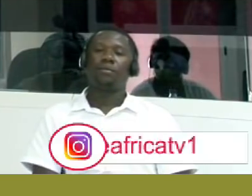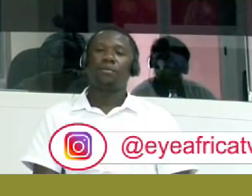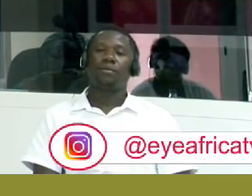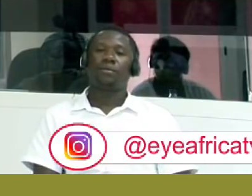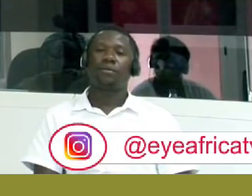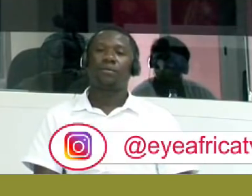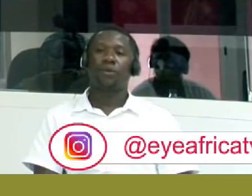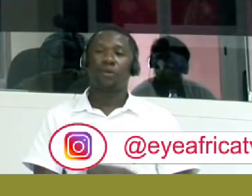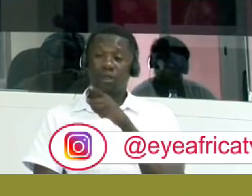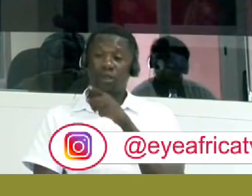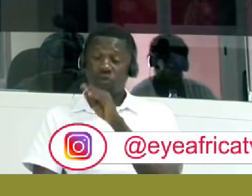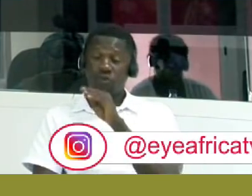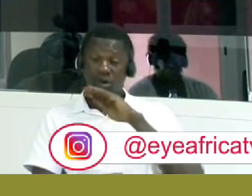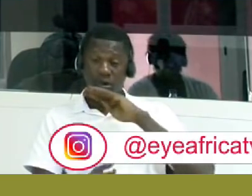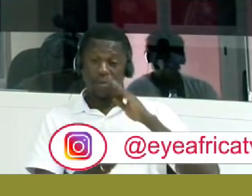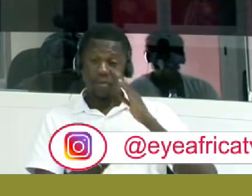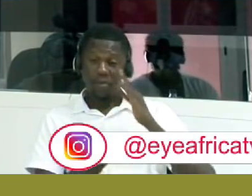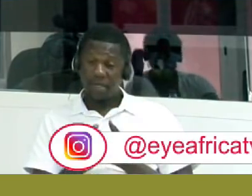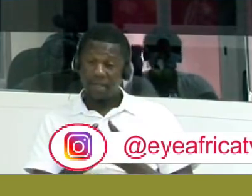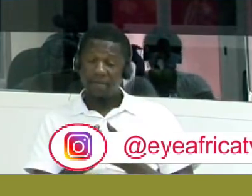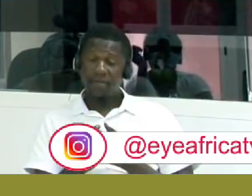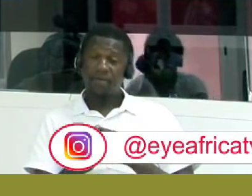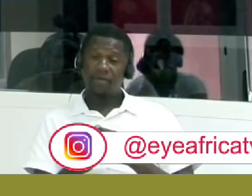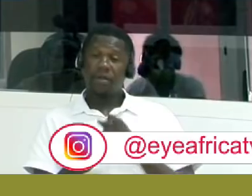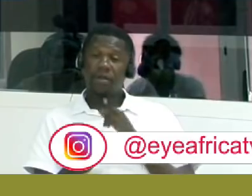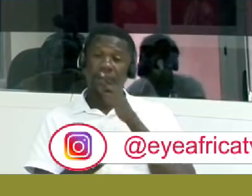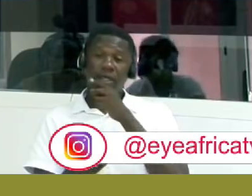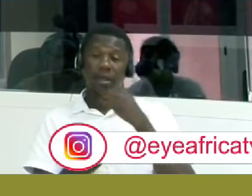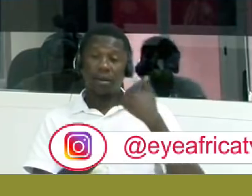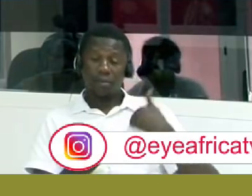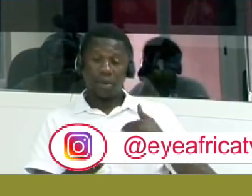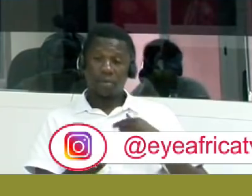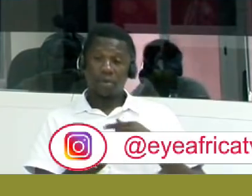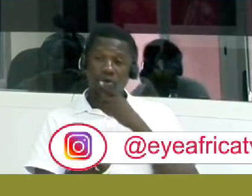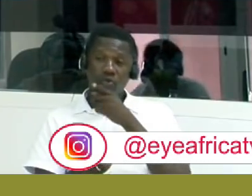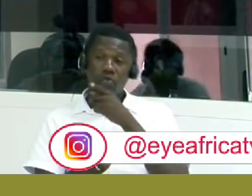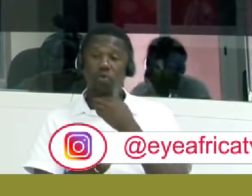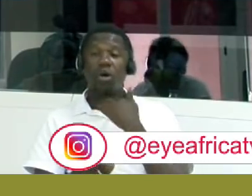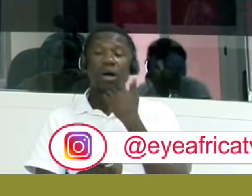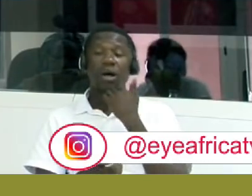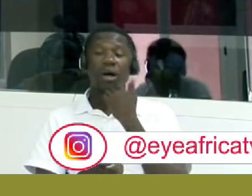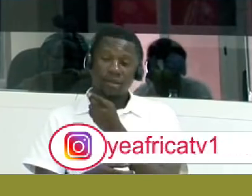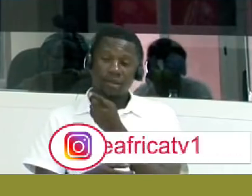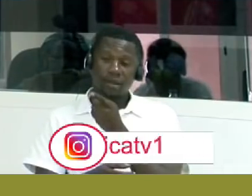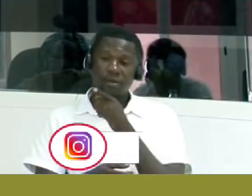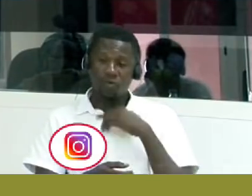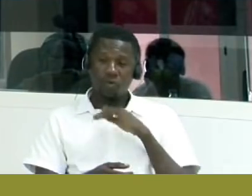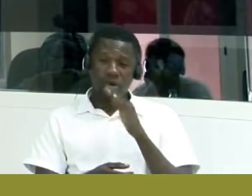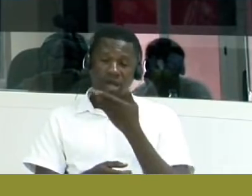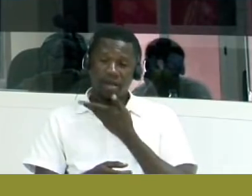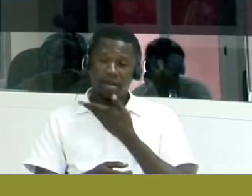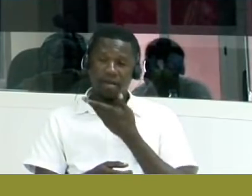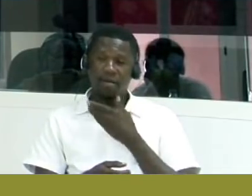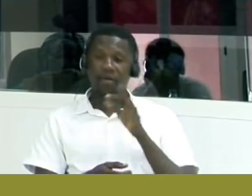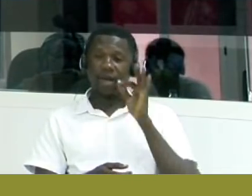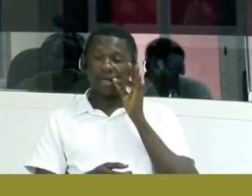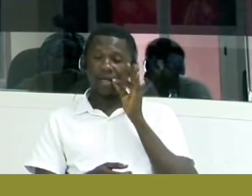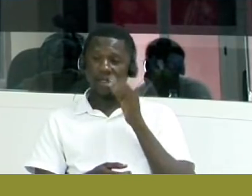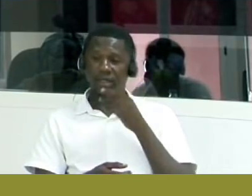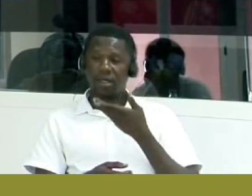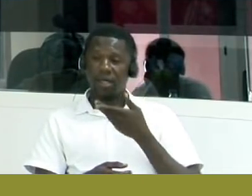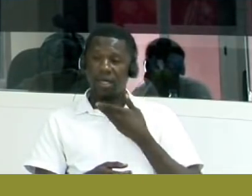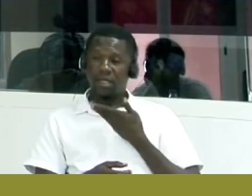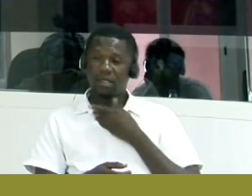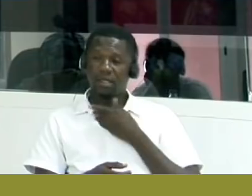Yeah. Did you believe that the people you asked would have had the answers that you asked